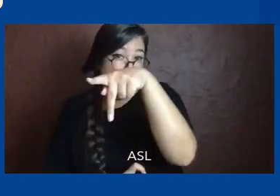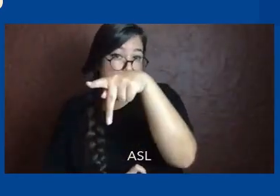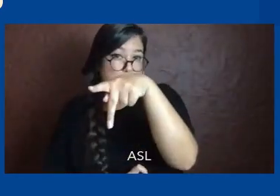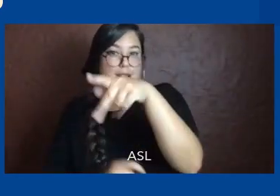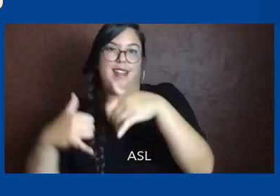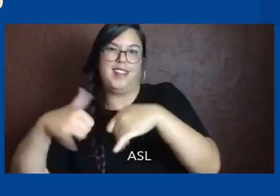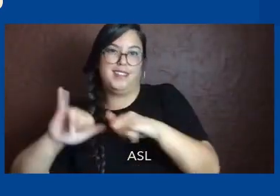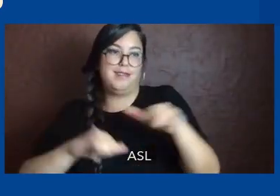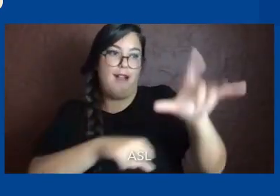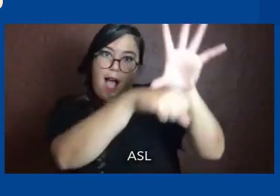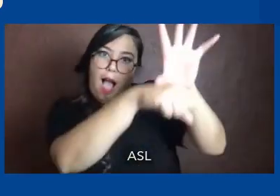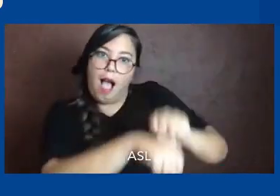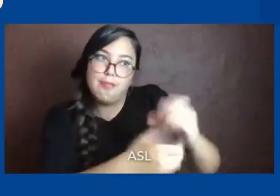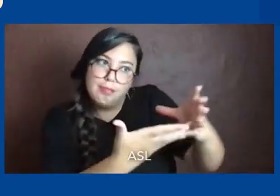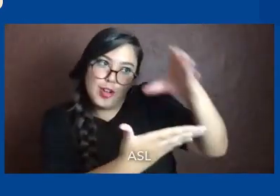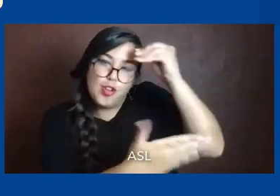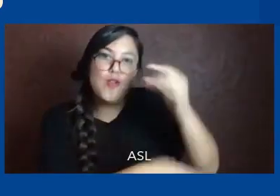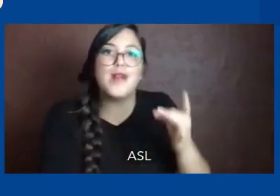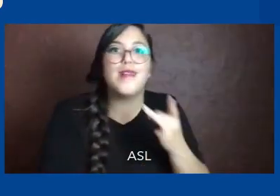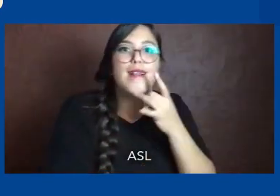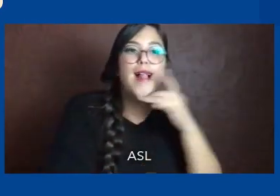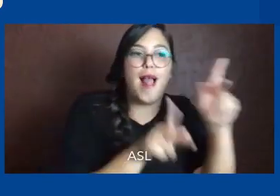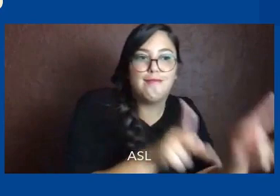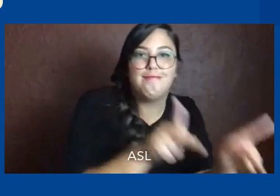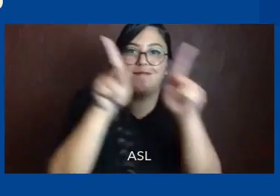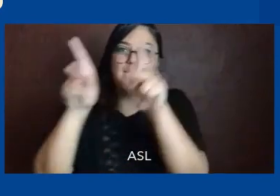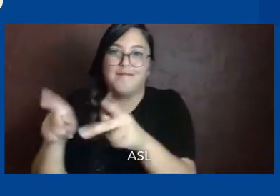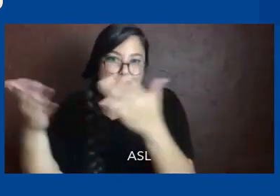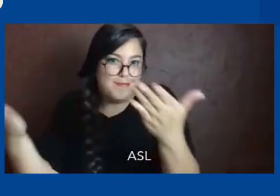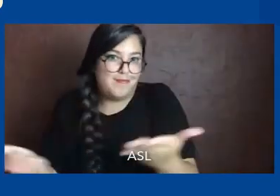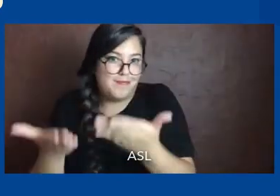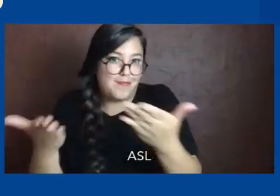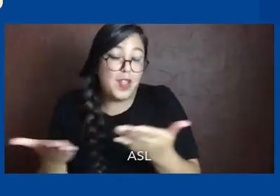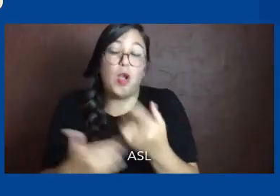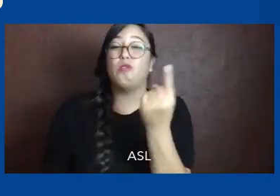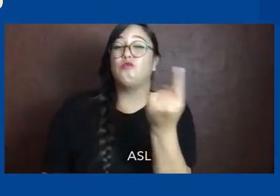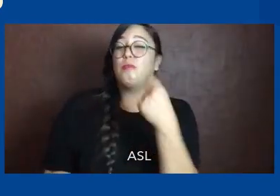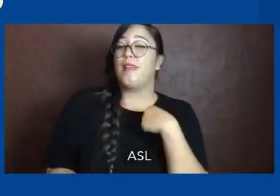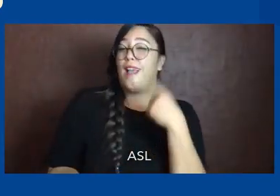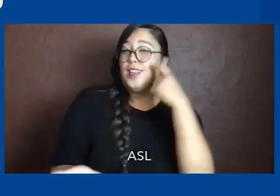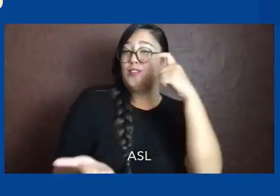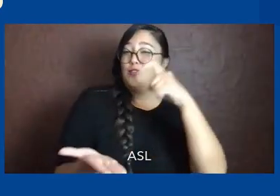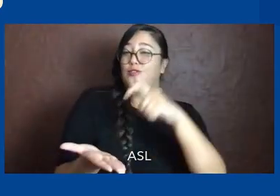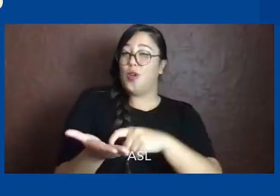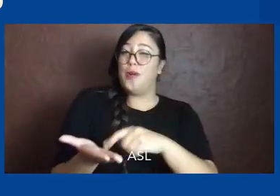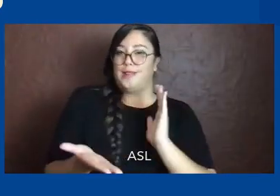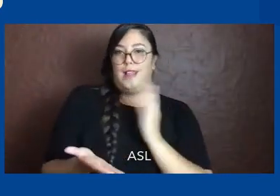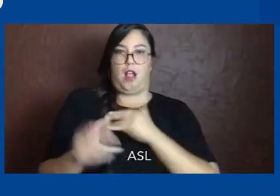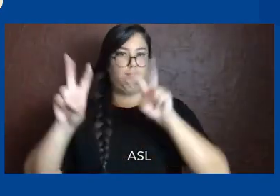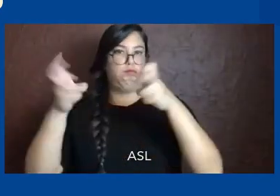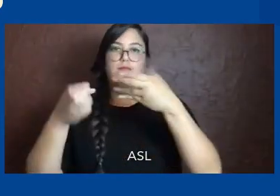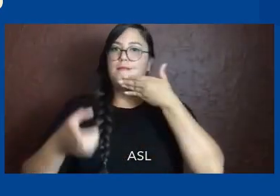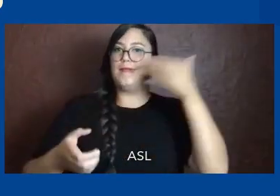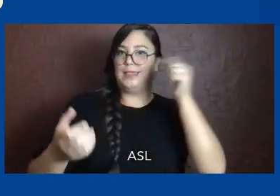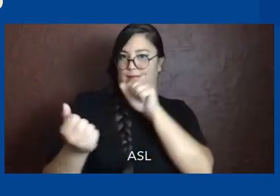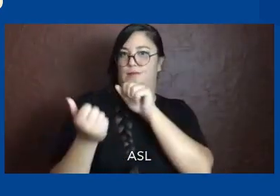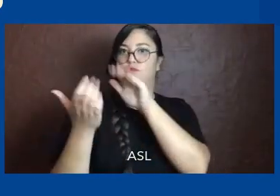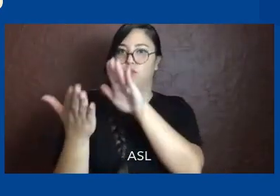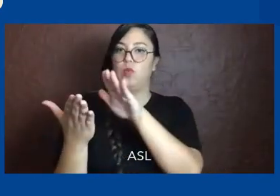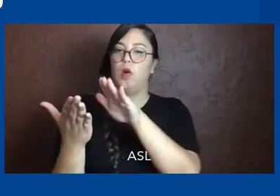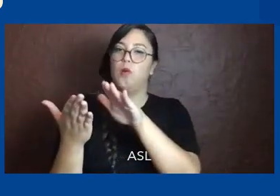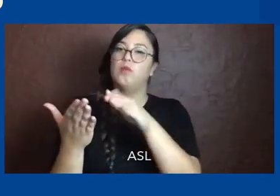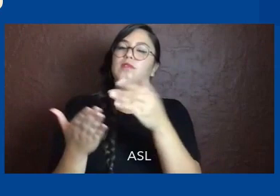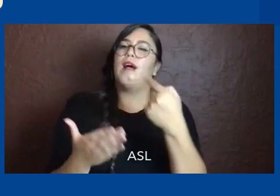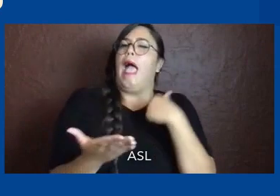that I see in the best practices is a lot of the things that I had learned early on in my career from working on